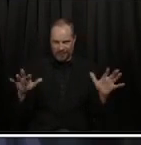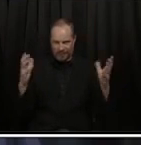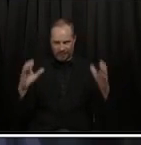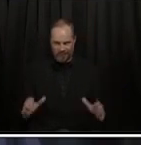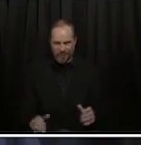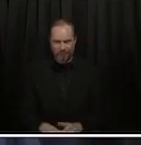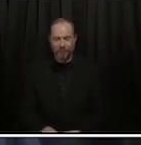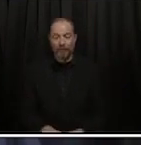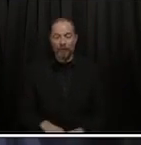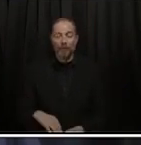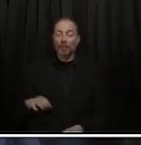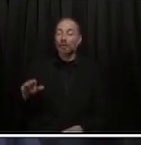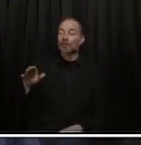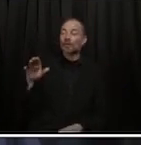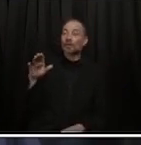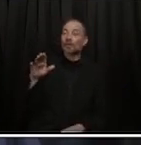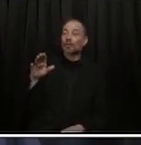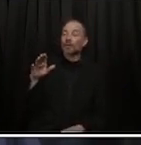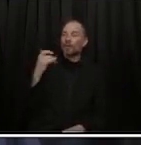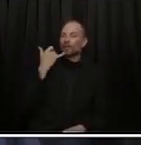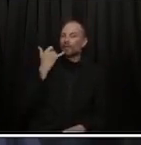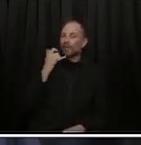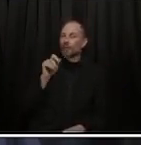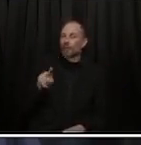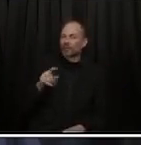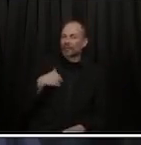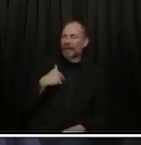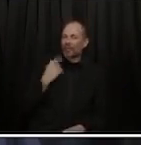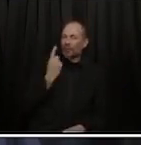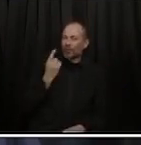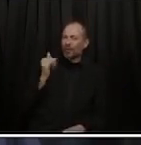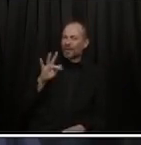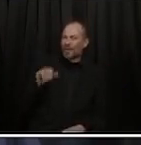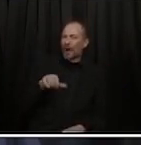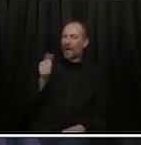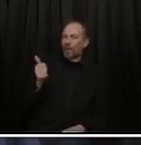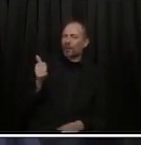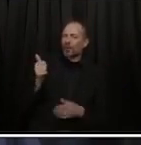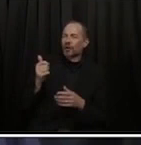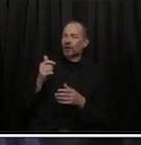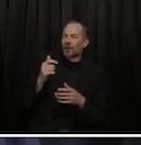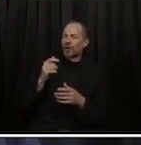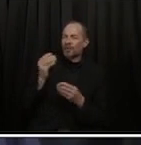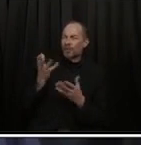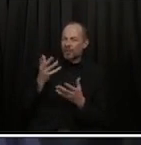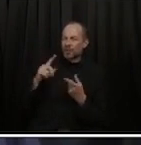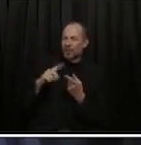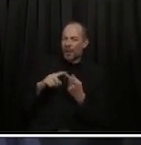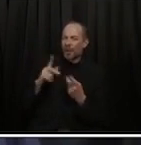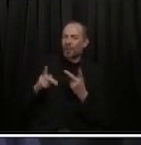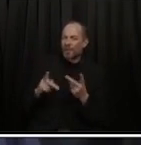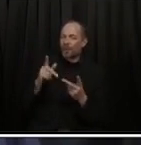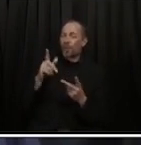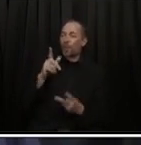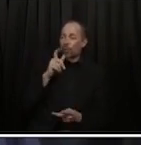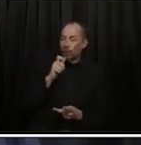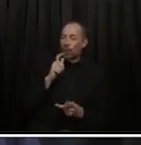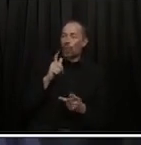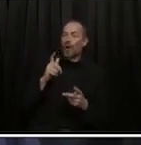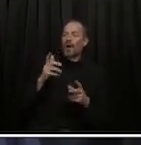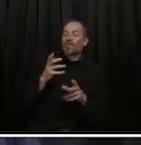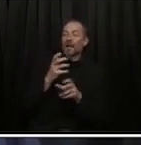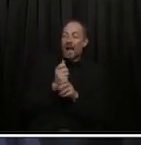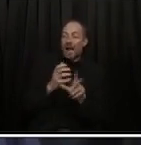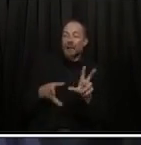I was wondering if there's any information related to the rate of COVID infection or hospitalizations by people in Colorado who have gotten their